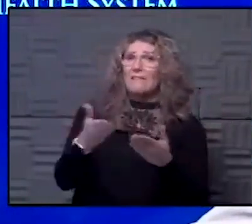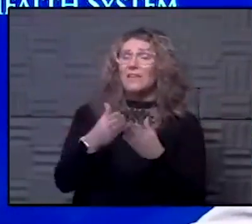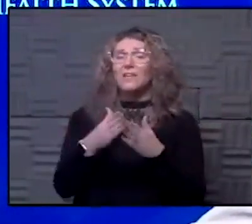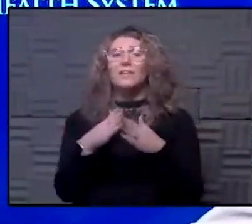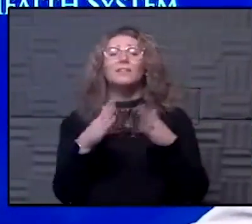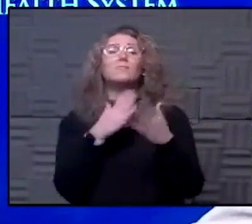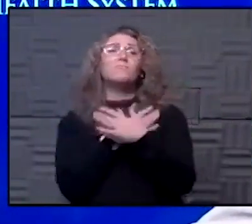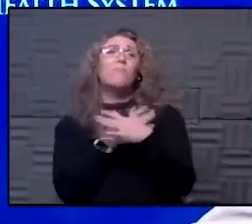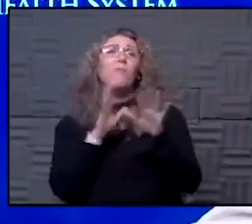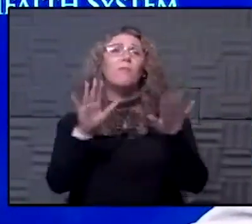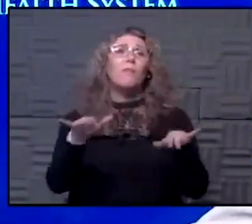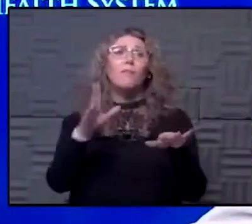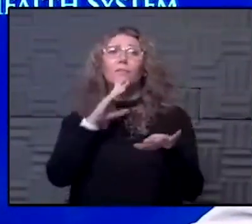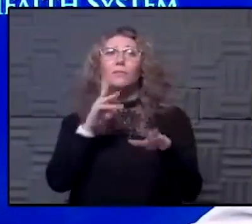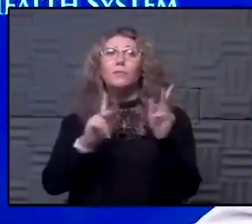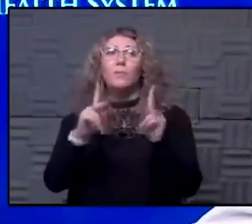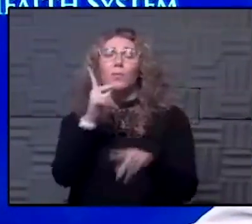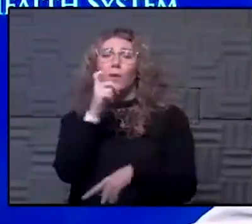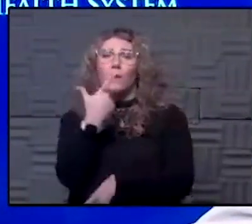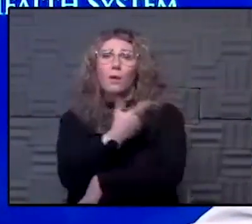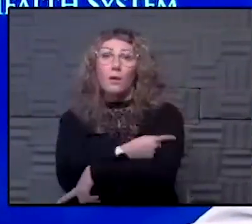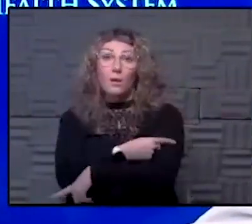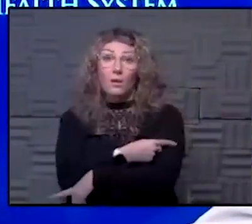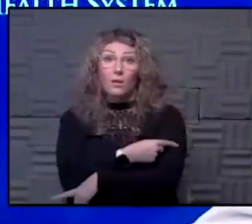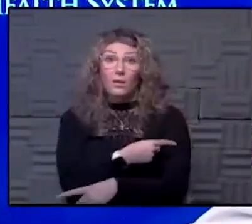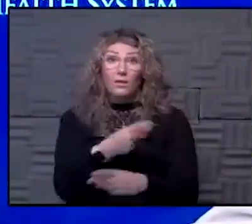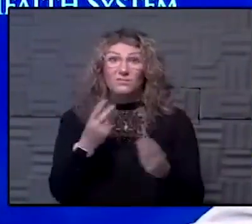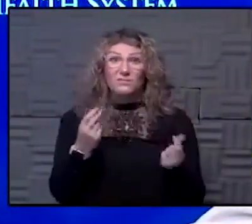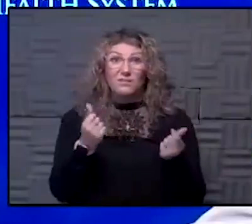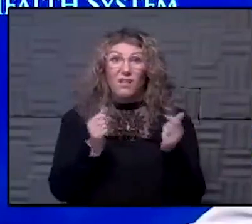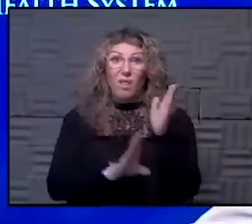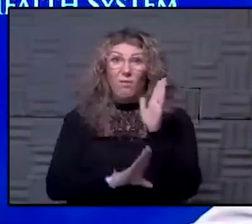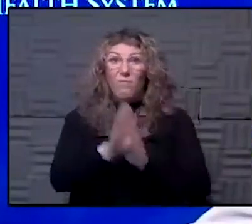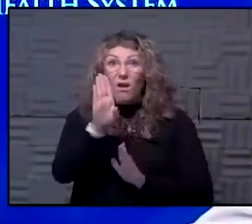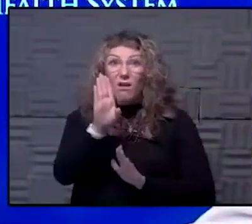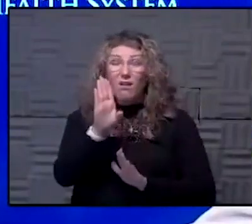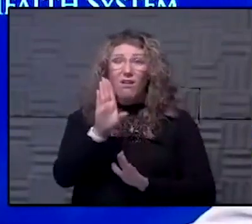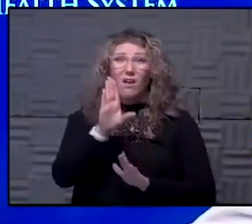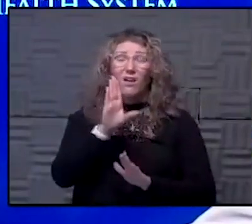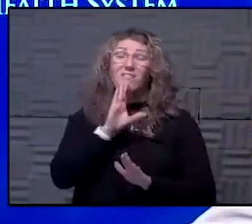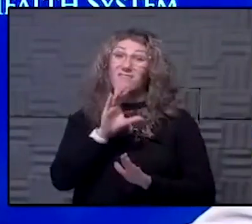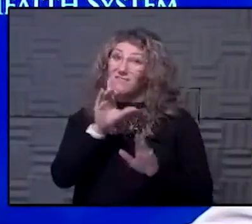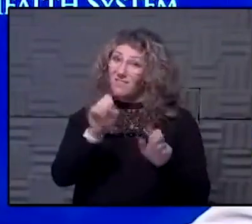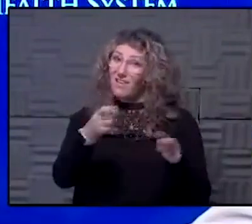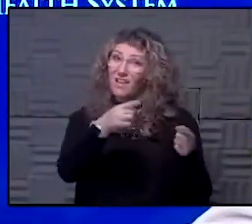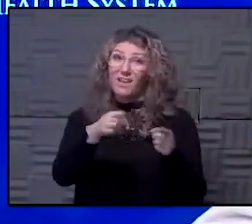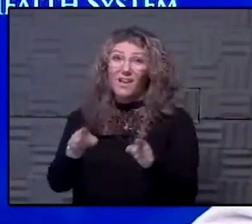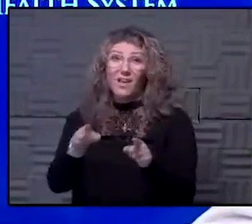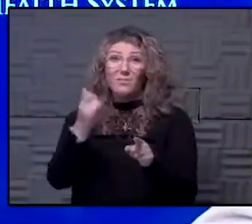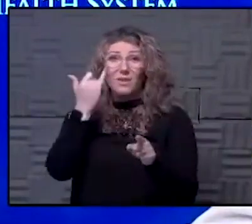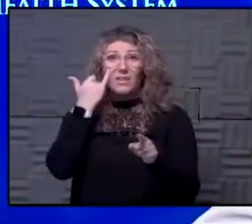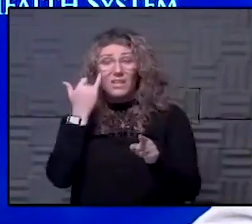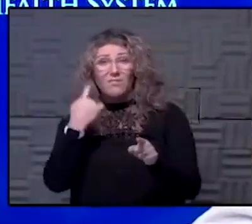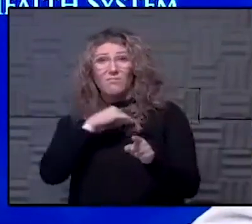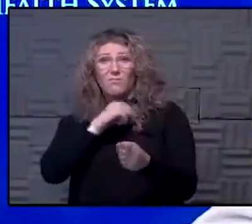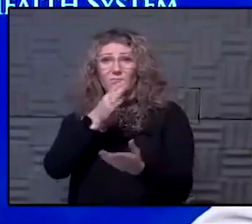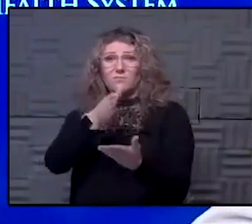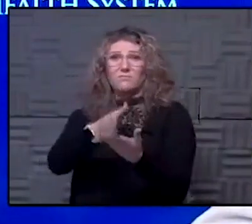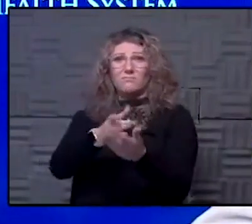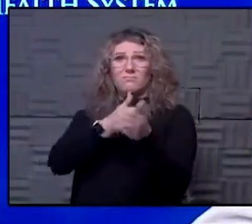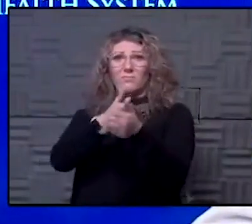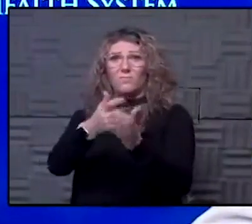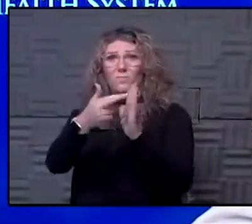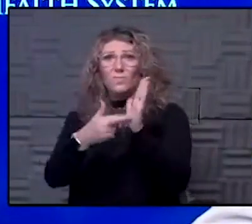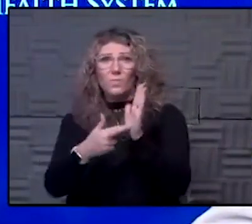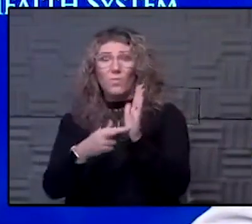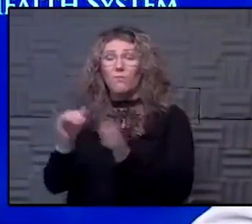didn't have that many people immunized, and all of a sudden, they have a really high peak again. Another surge can come if we relax. And we know